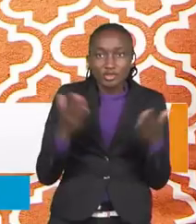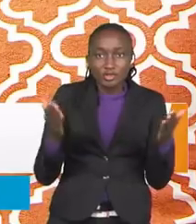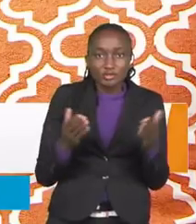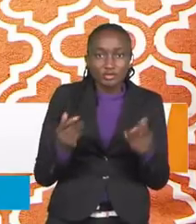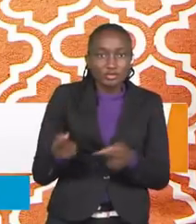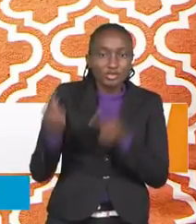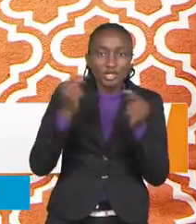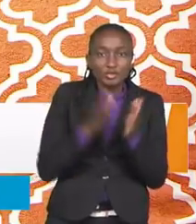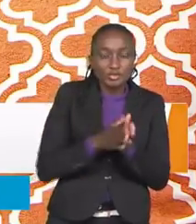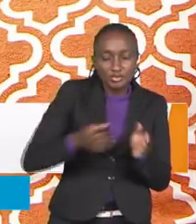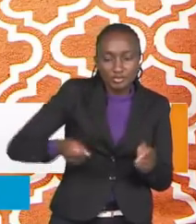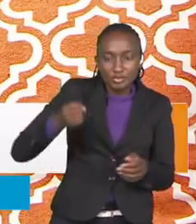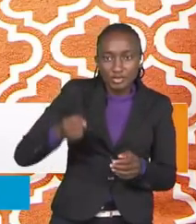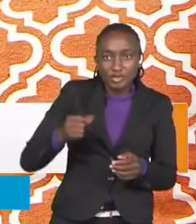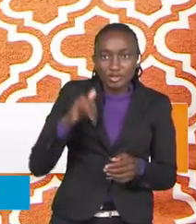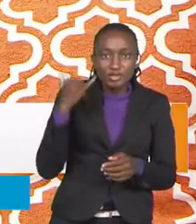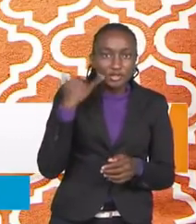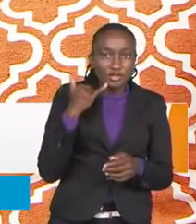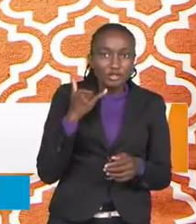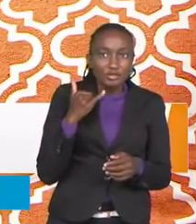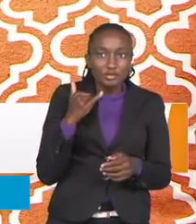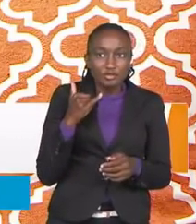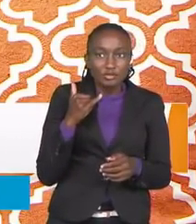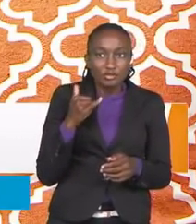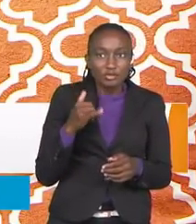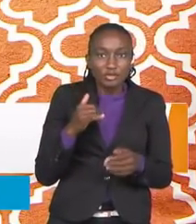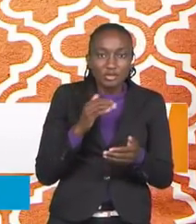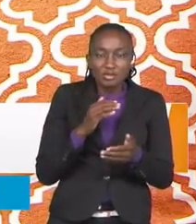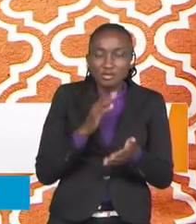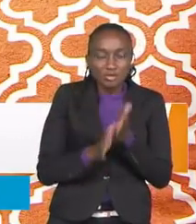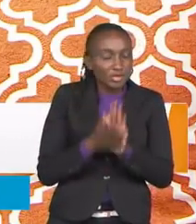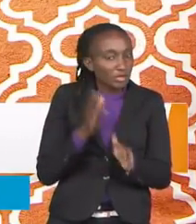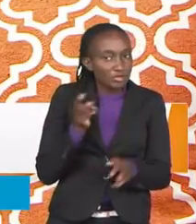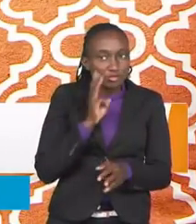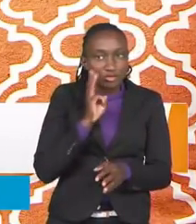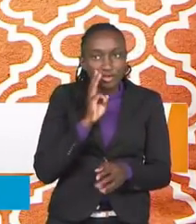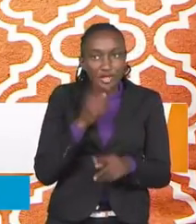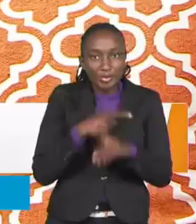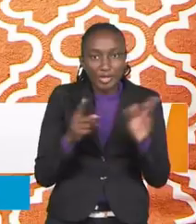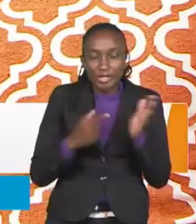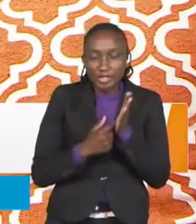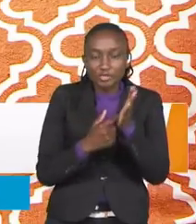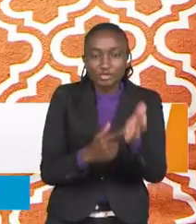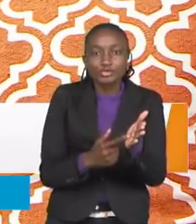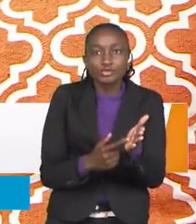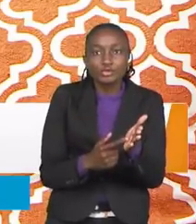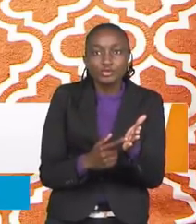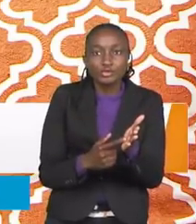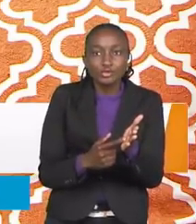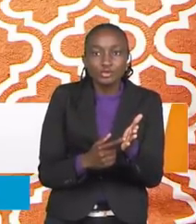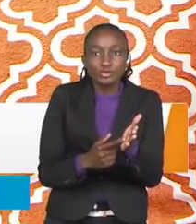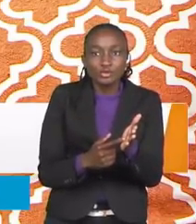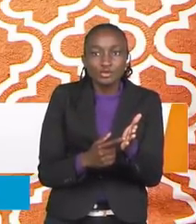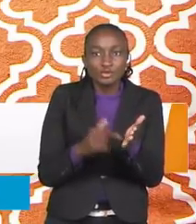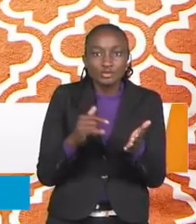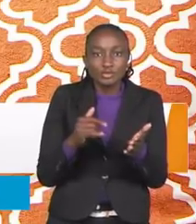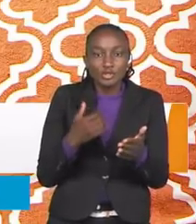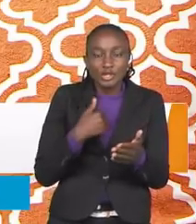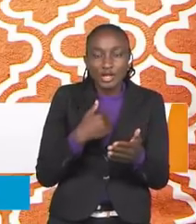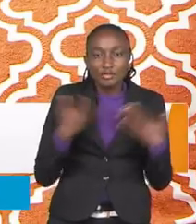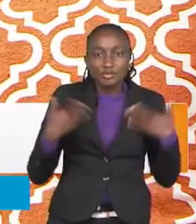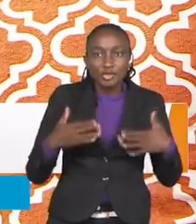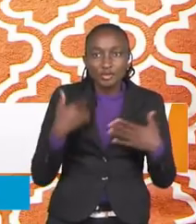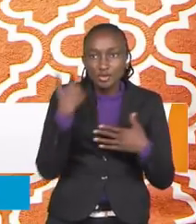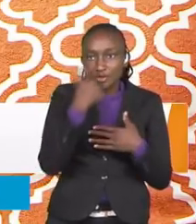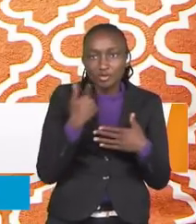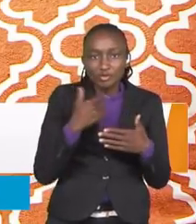jerrycans, you know, the yellow ones. Yeah. And not even with water, but symbolic of the fact that there's still people